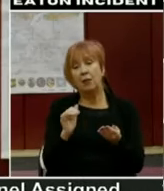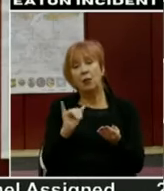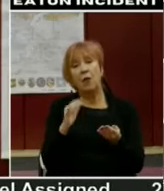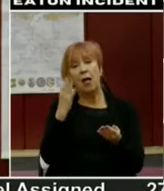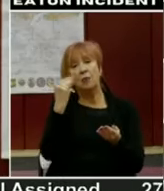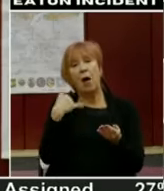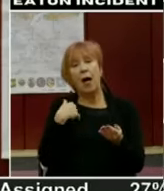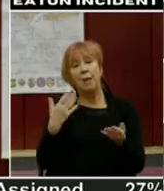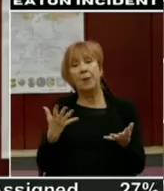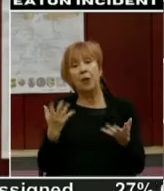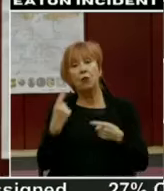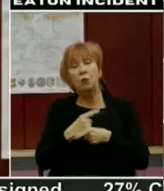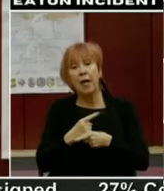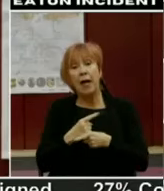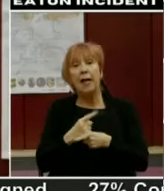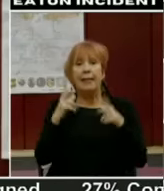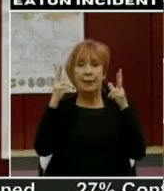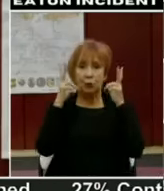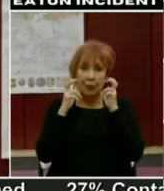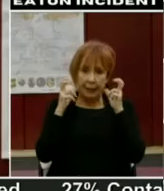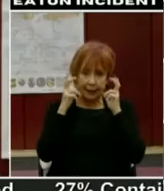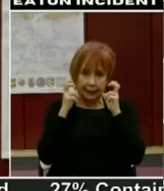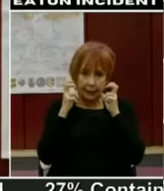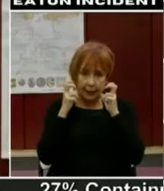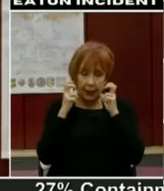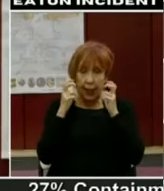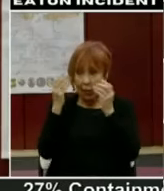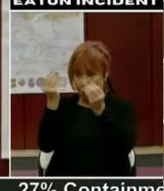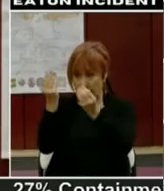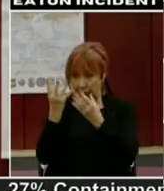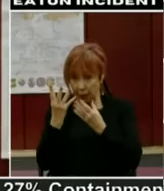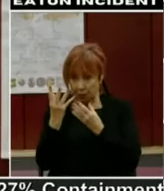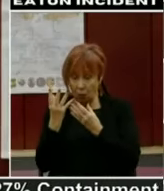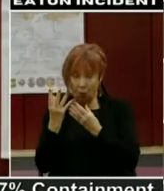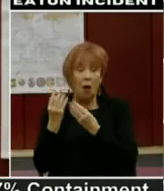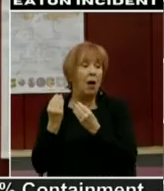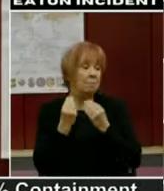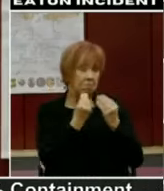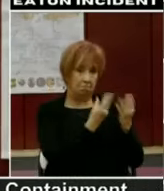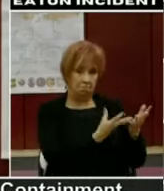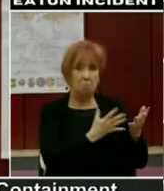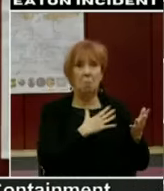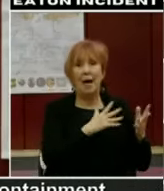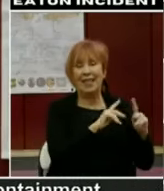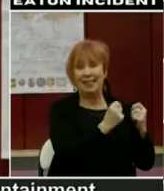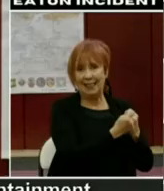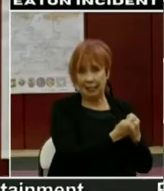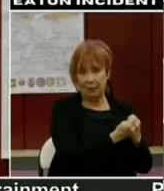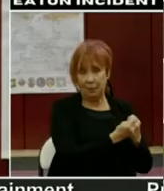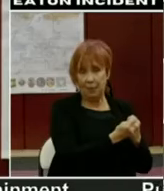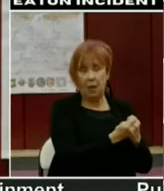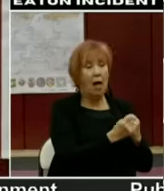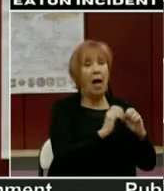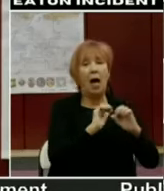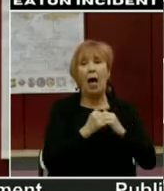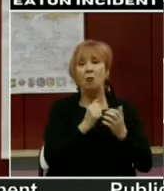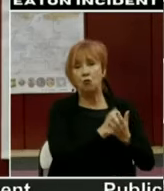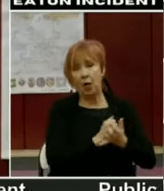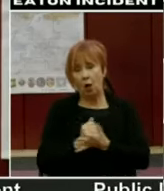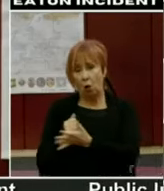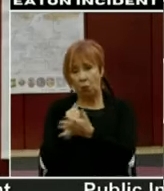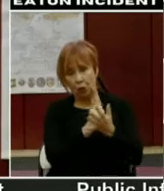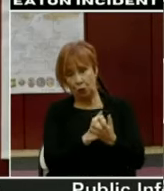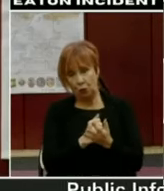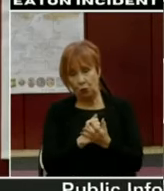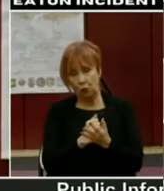listen and take back to our team what it is that would be helpful for you as we head